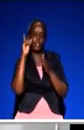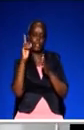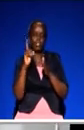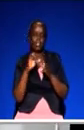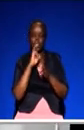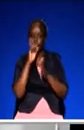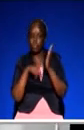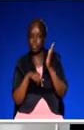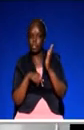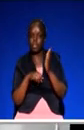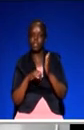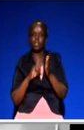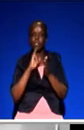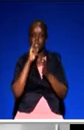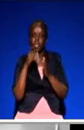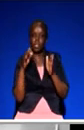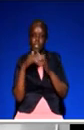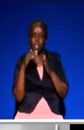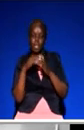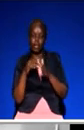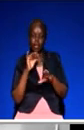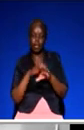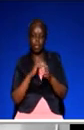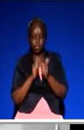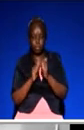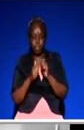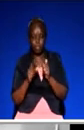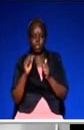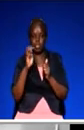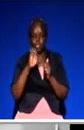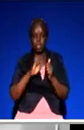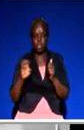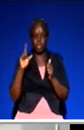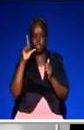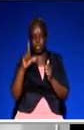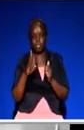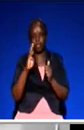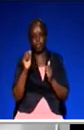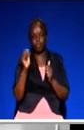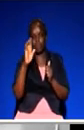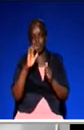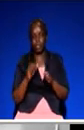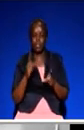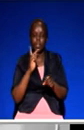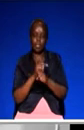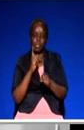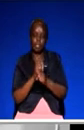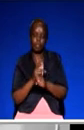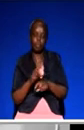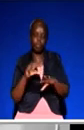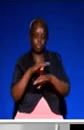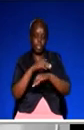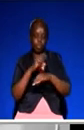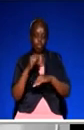is the angle at which the steel bar is held to the